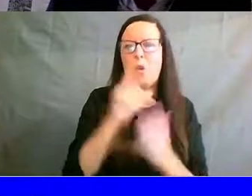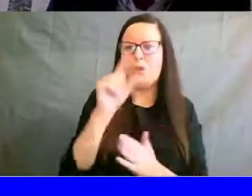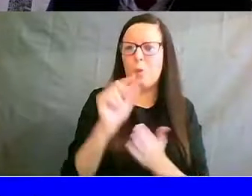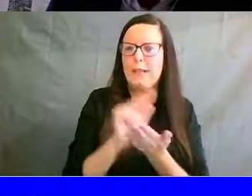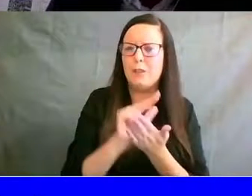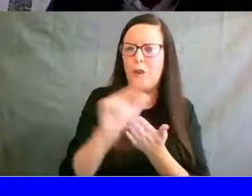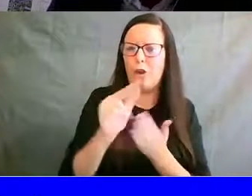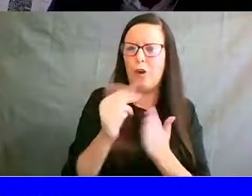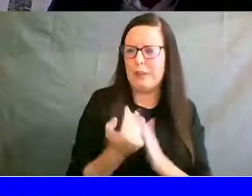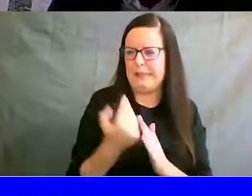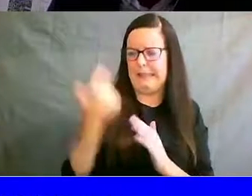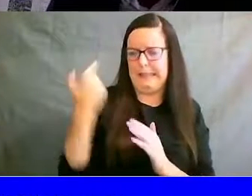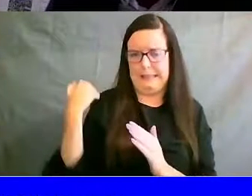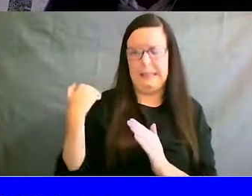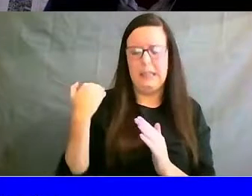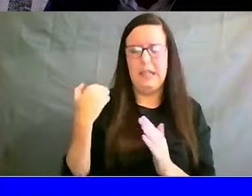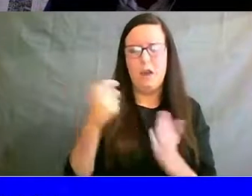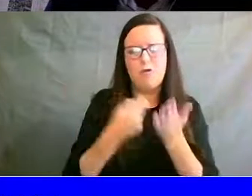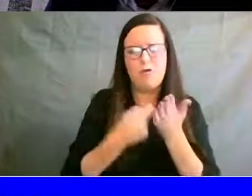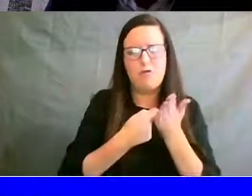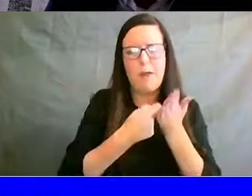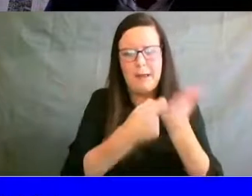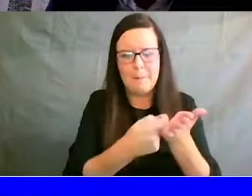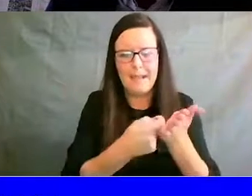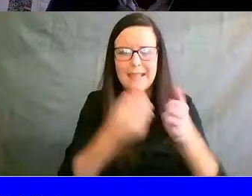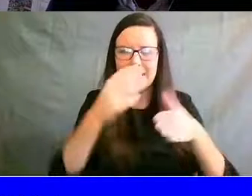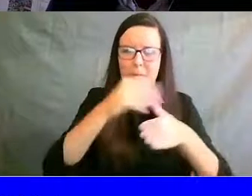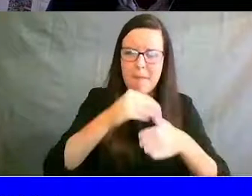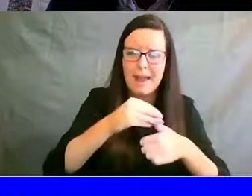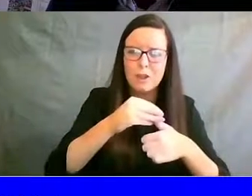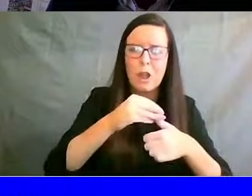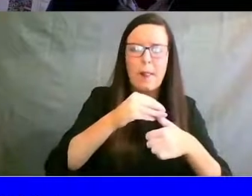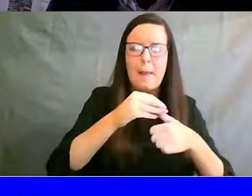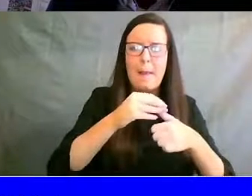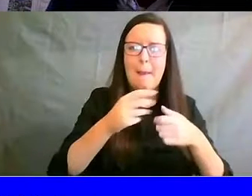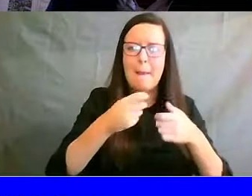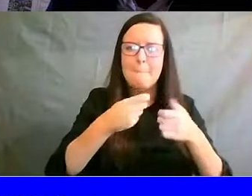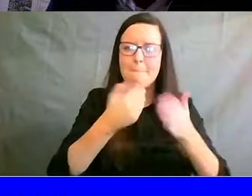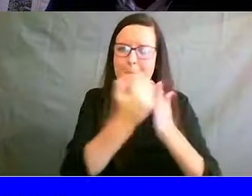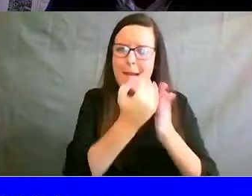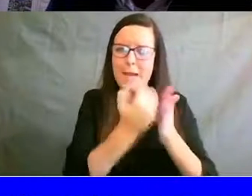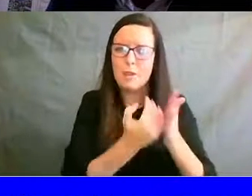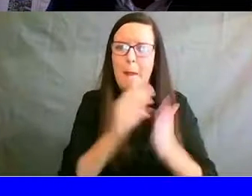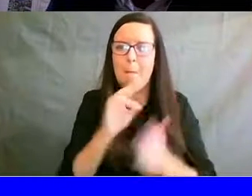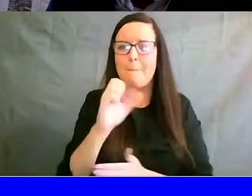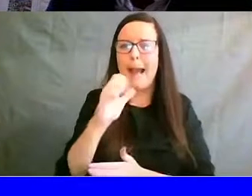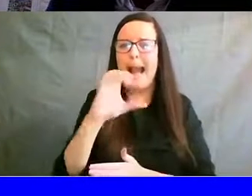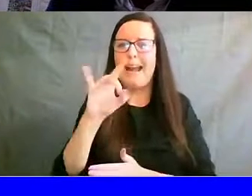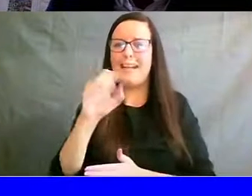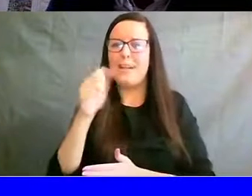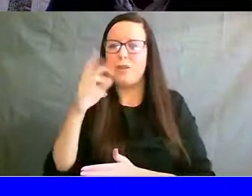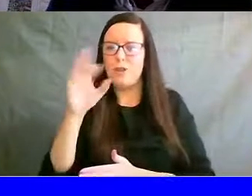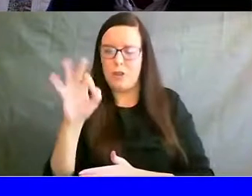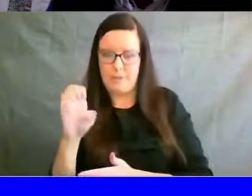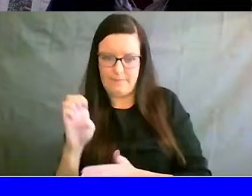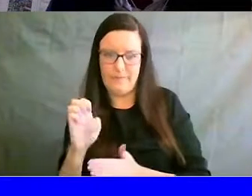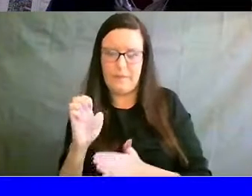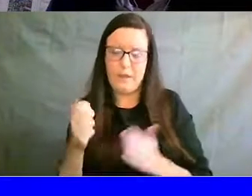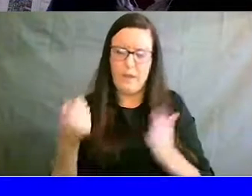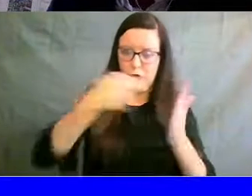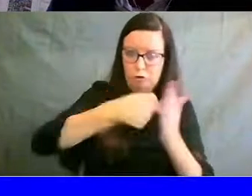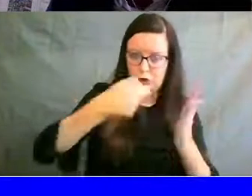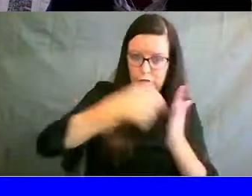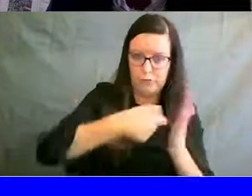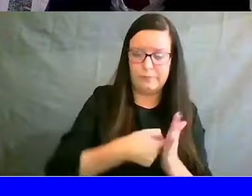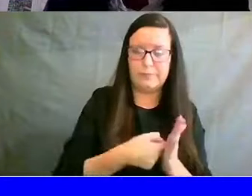was recommended that a special measures package should be created for vulnerable witnesses, as distinct from a range of ad hoc measures that can be applied